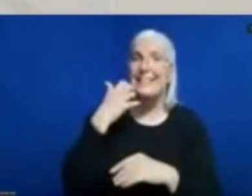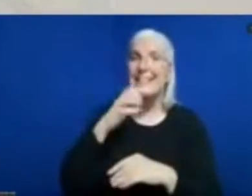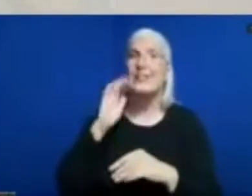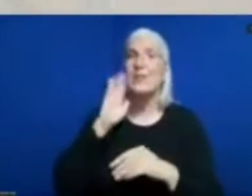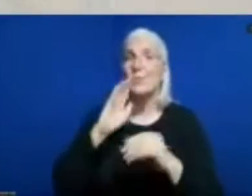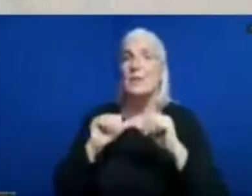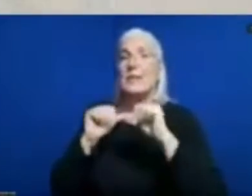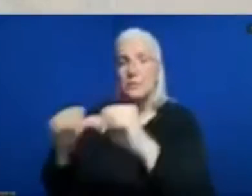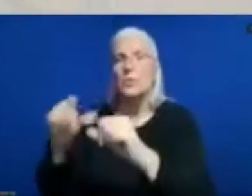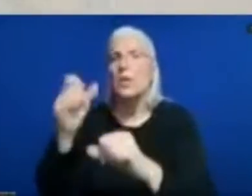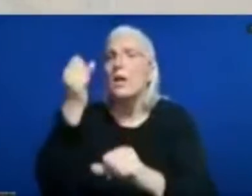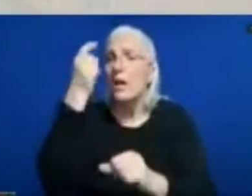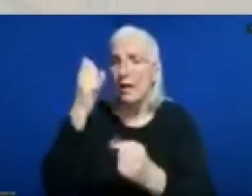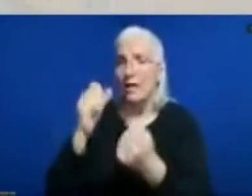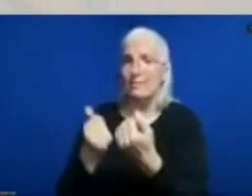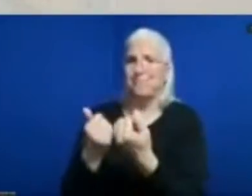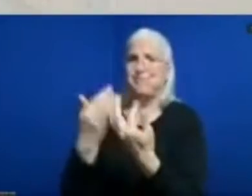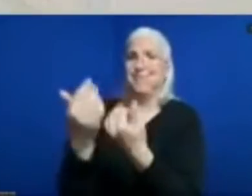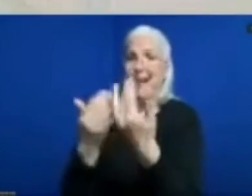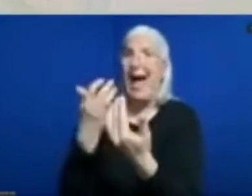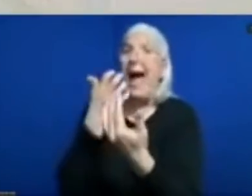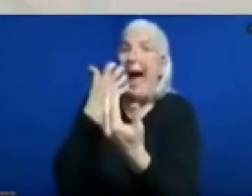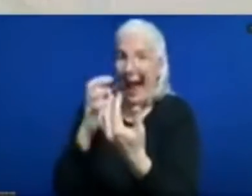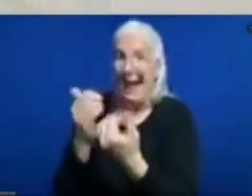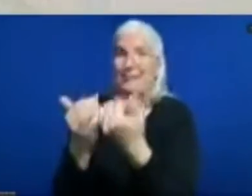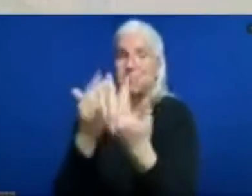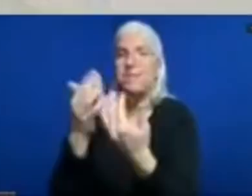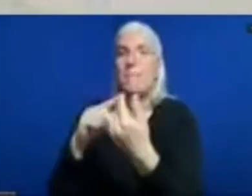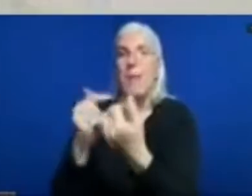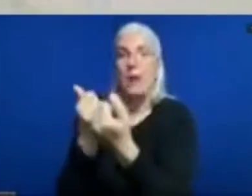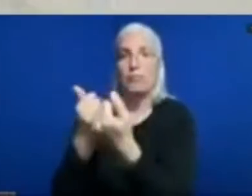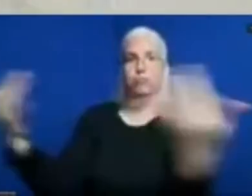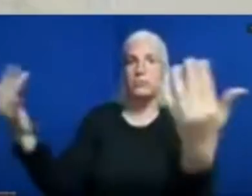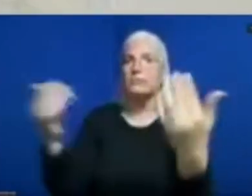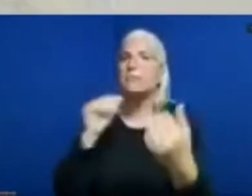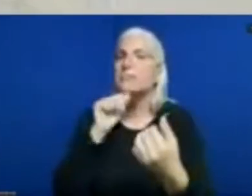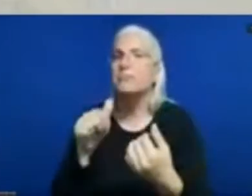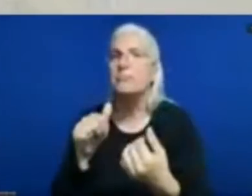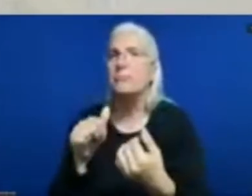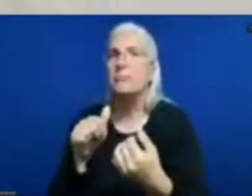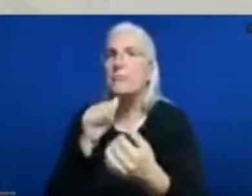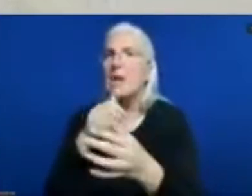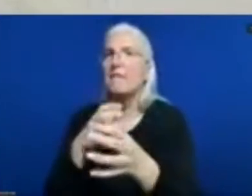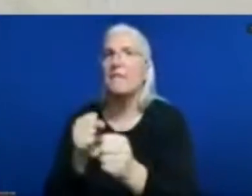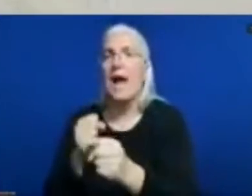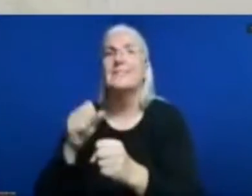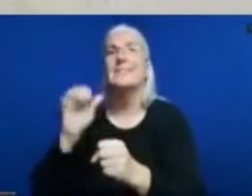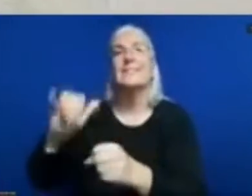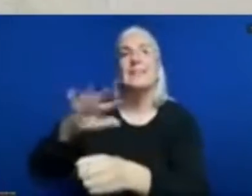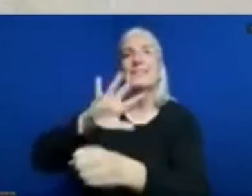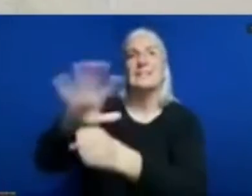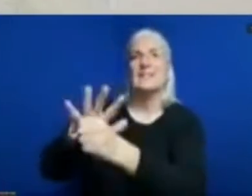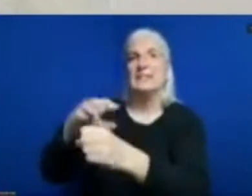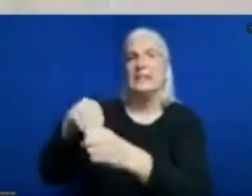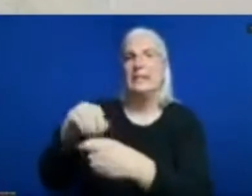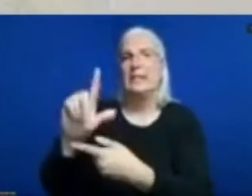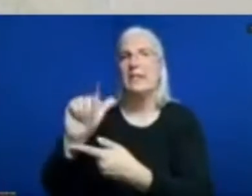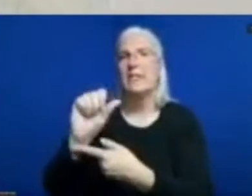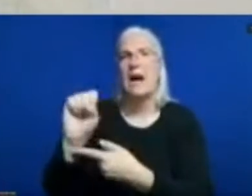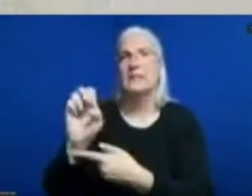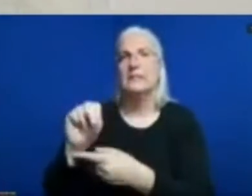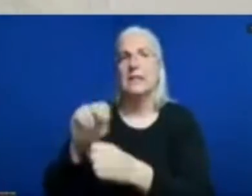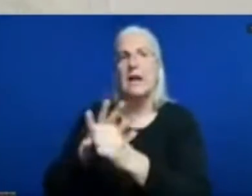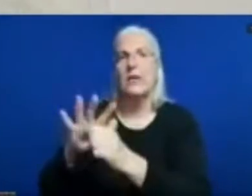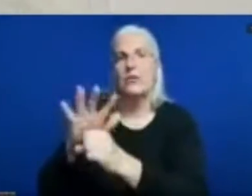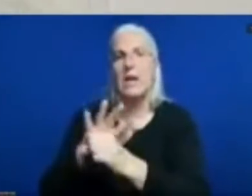north part of the fire and the northern part of the Lassen sector, because of this north wind that we're experiencing, all the heat that's up in here between the park and